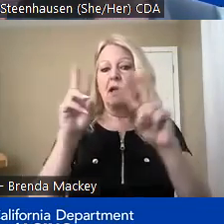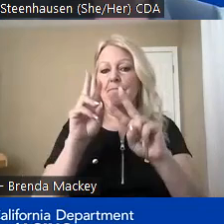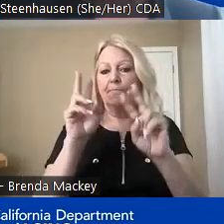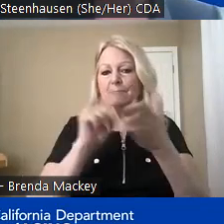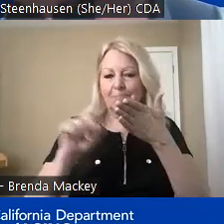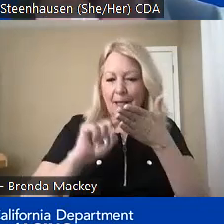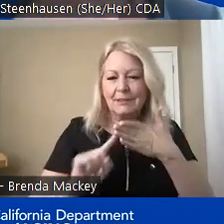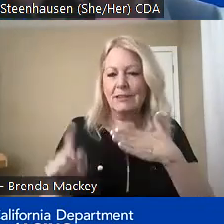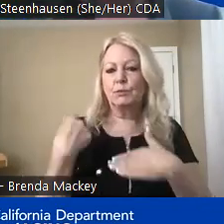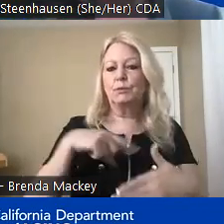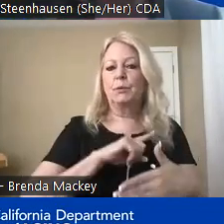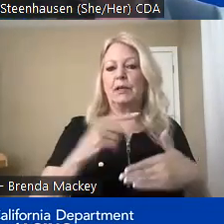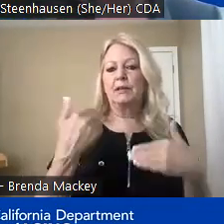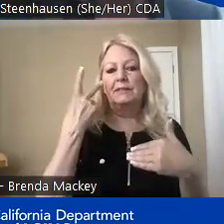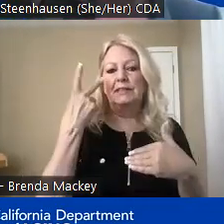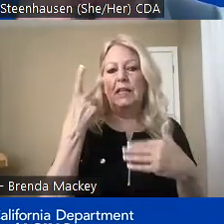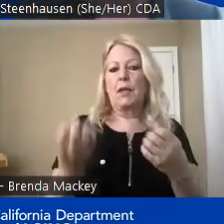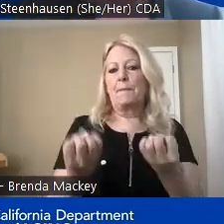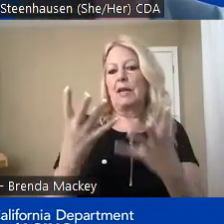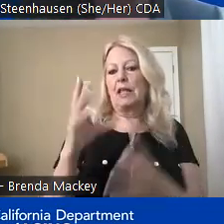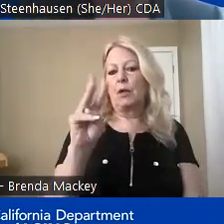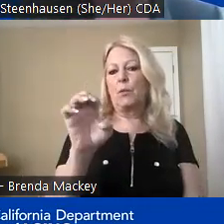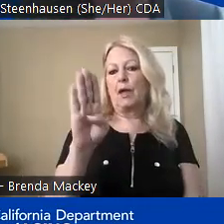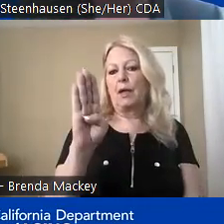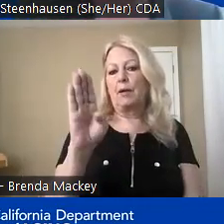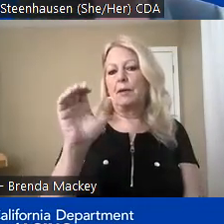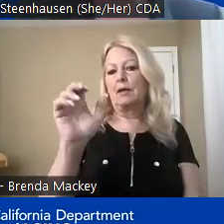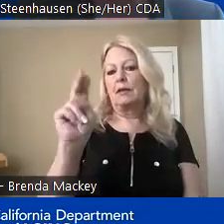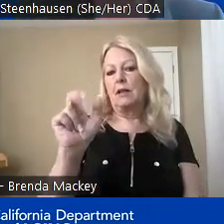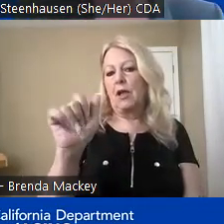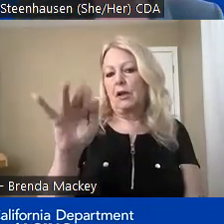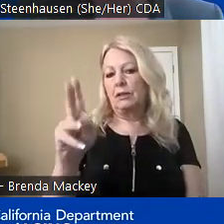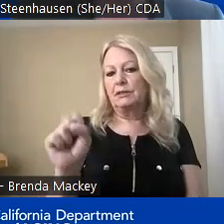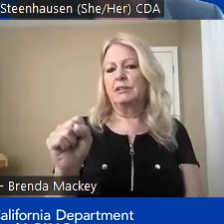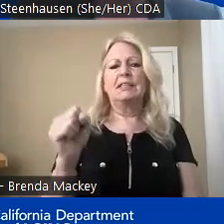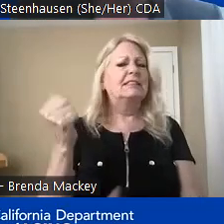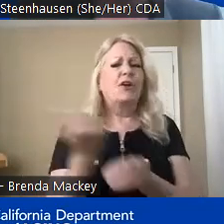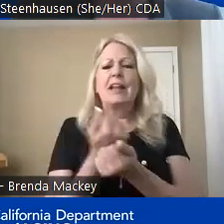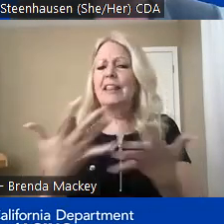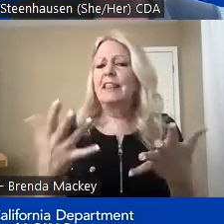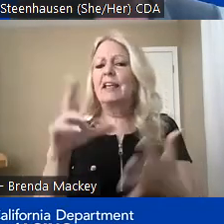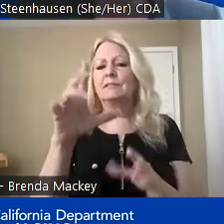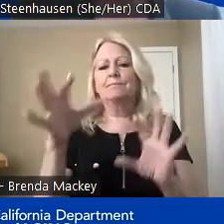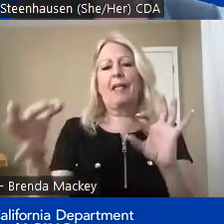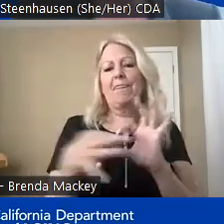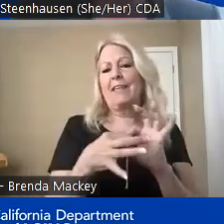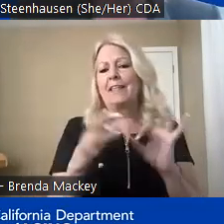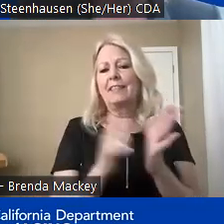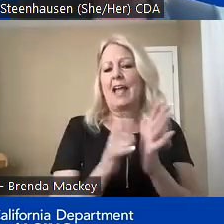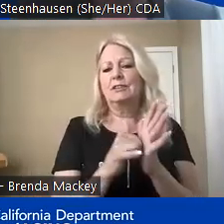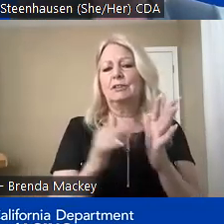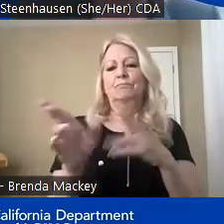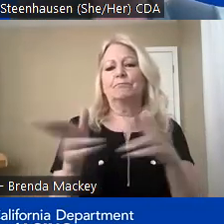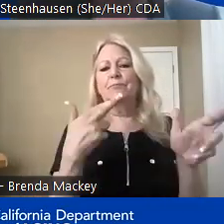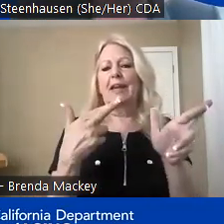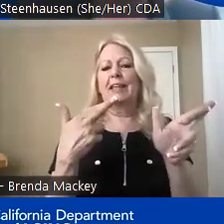done a couple of webinars, but is there anything out in writing or a link already available? And I know you're not done, and there's going to